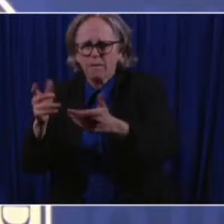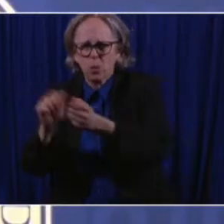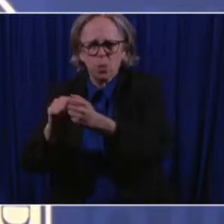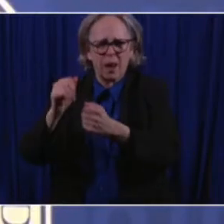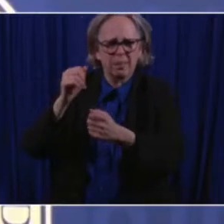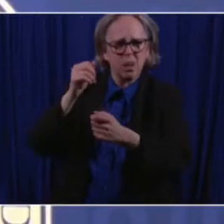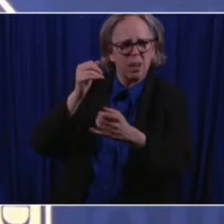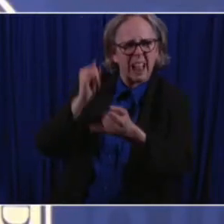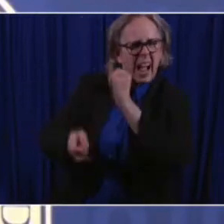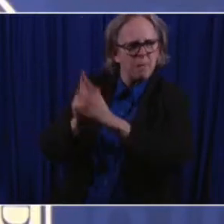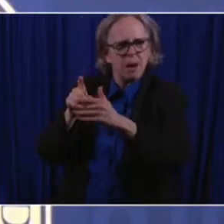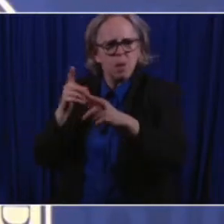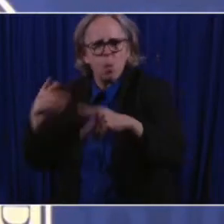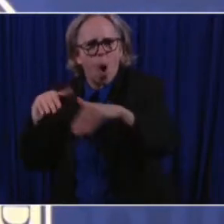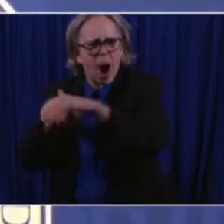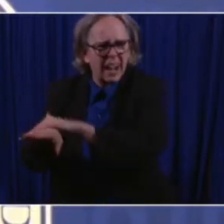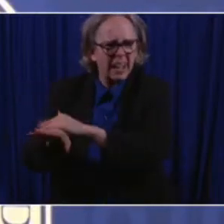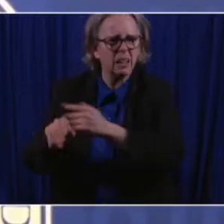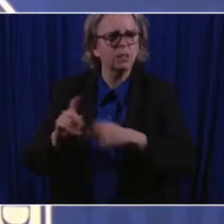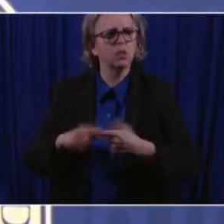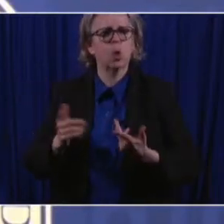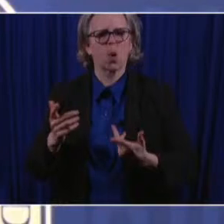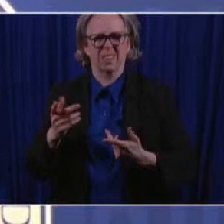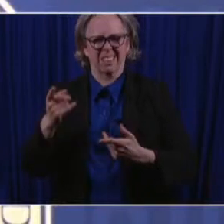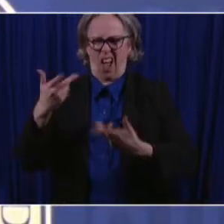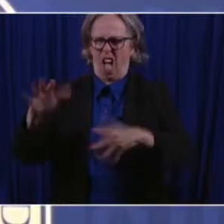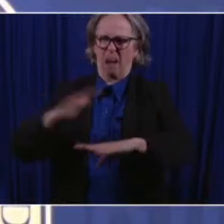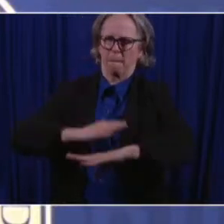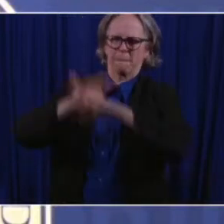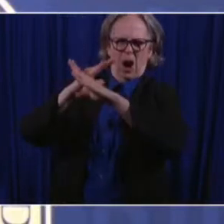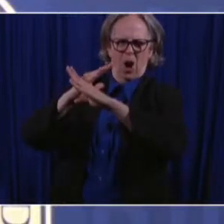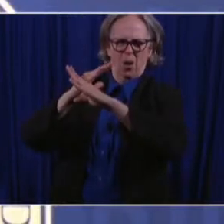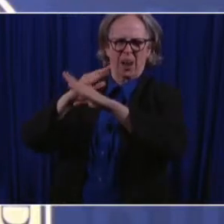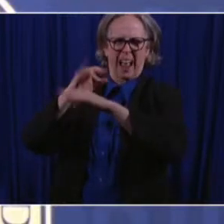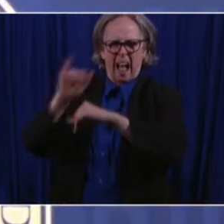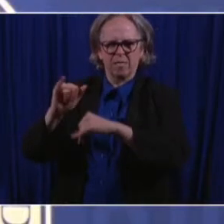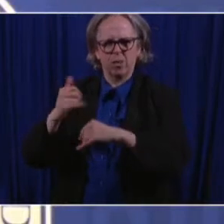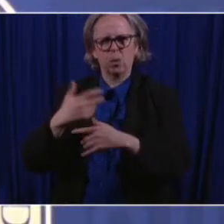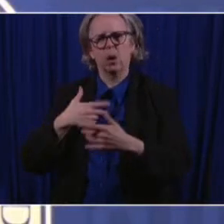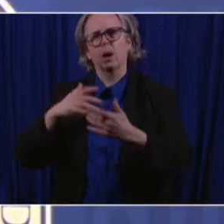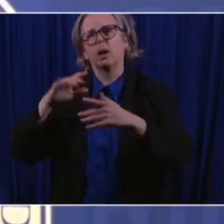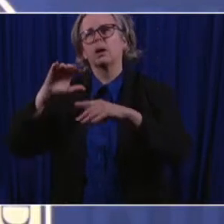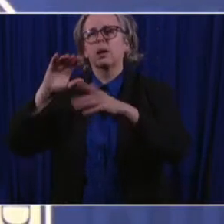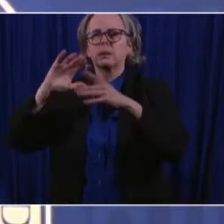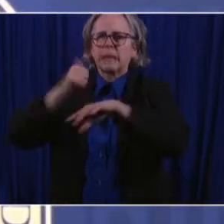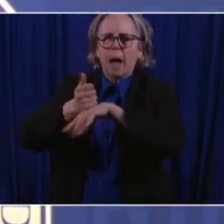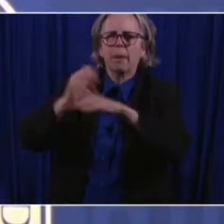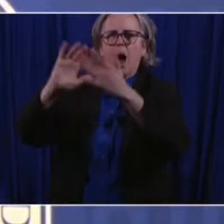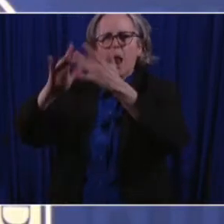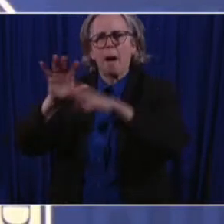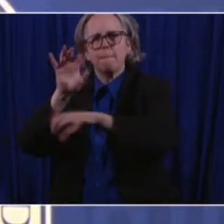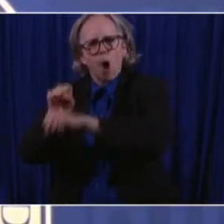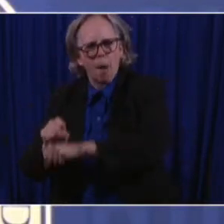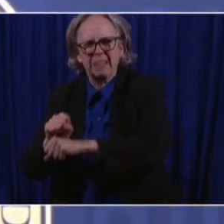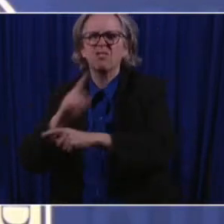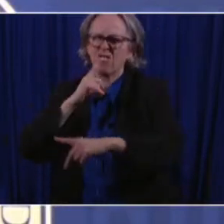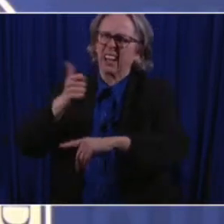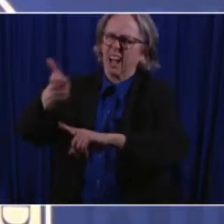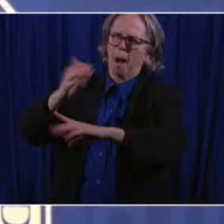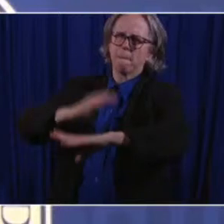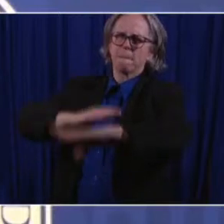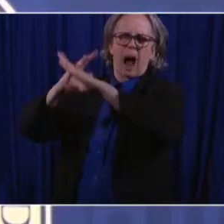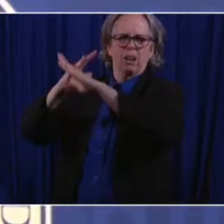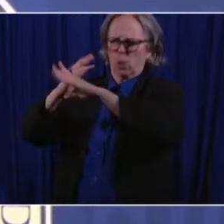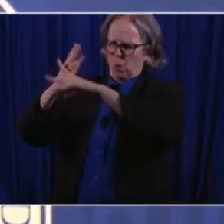actually schedule your appointments. We feel that's a barrier. The other barrier, of course, is, like I said, is getting into the community, which is so important. We need to get to